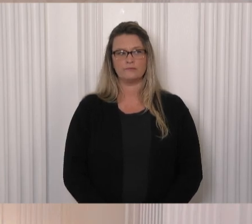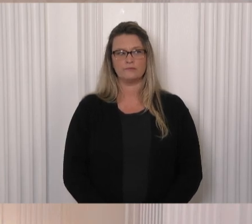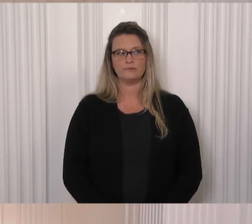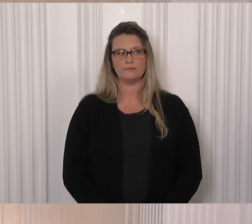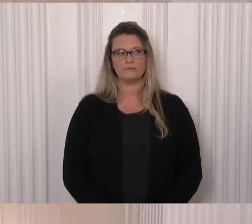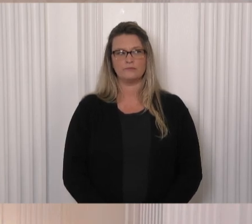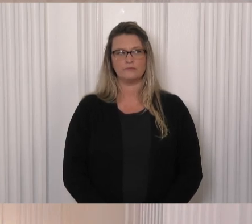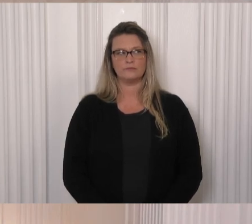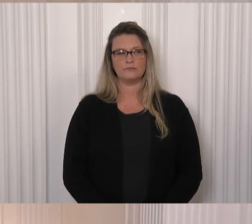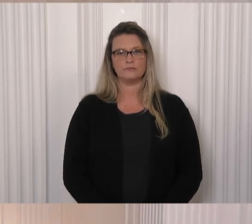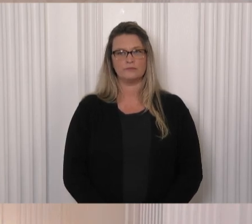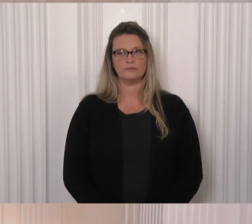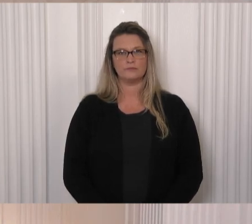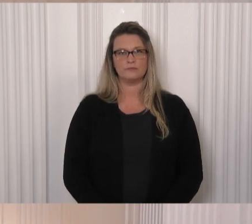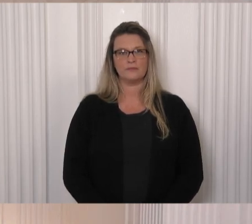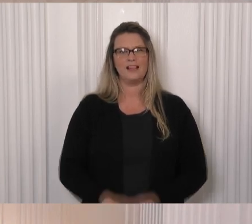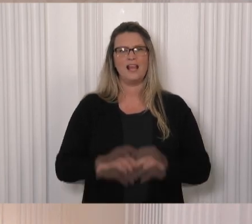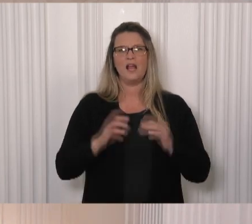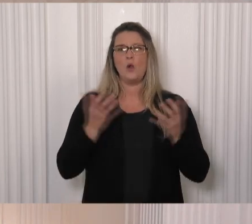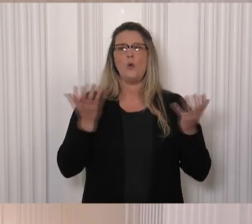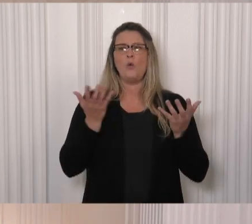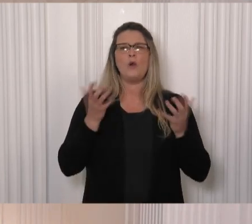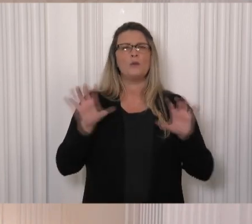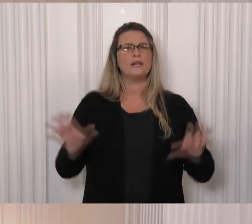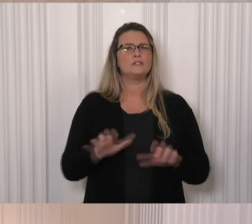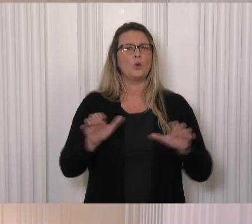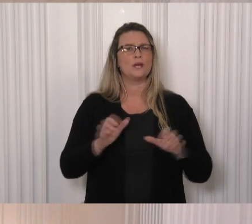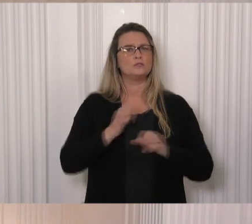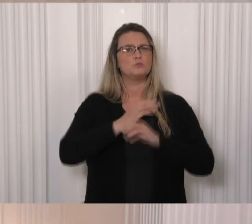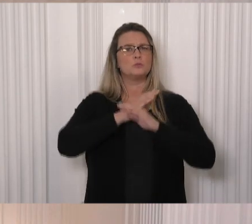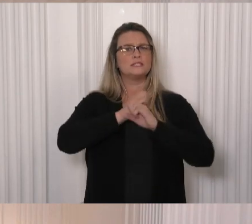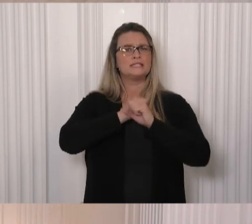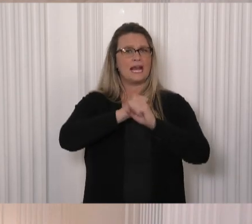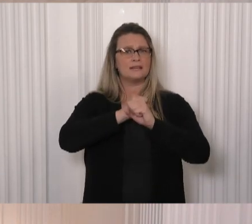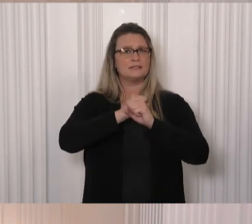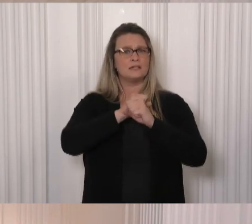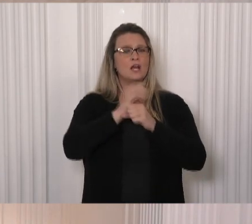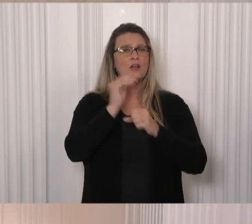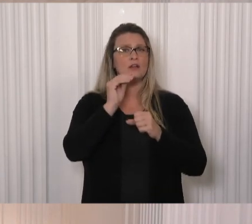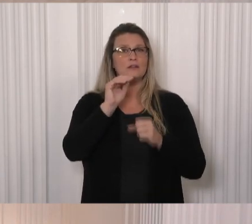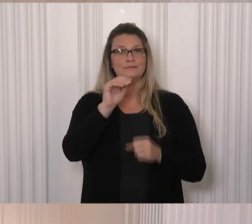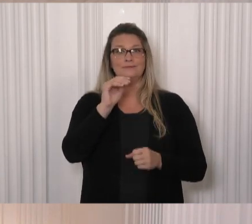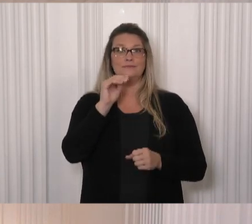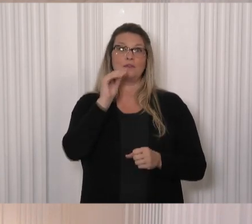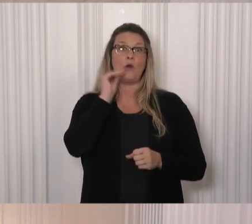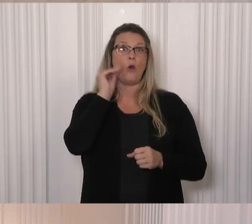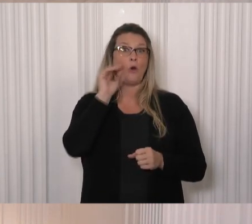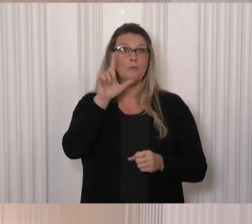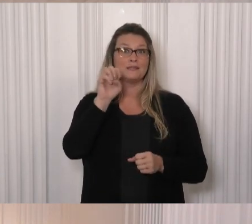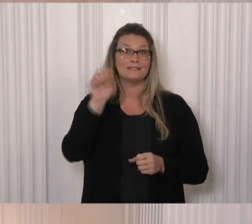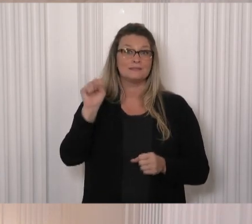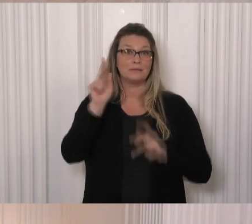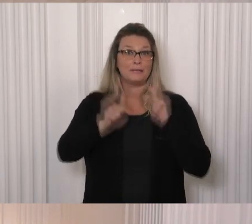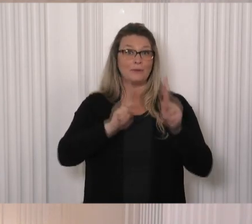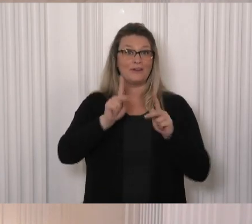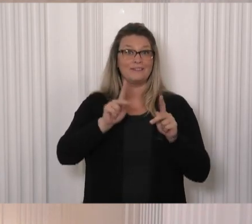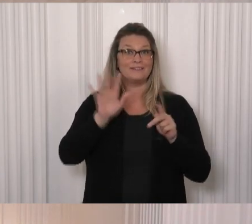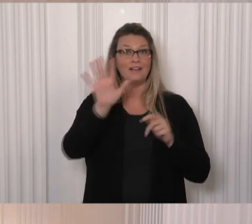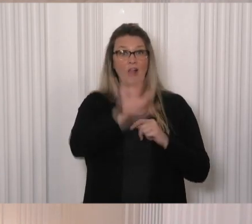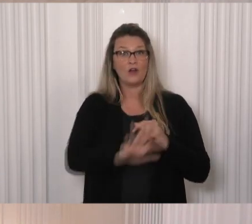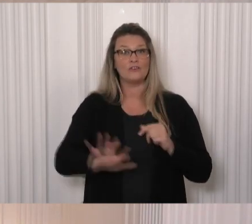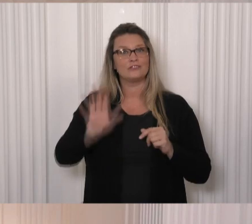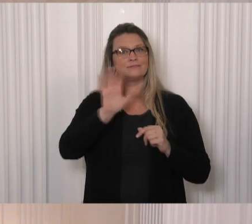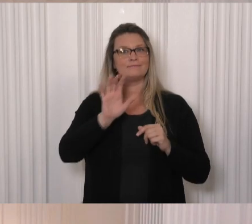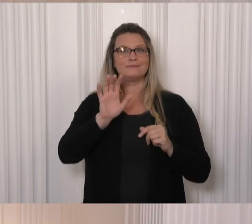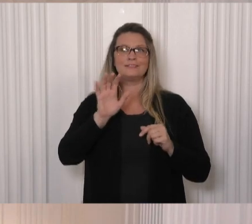can you protect the homeless population, which is throughout the state, but really centered in some urban areas, in Charleston, Huntington?